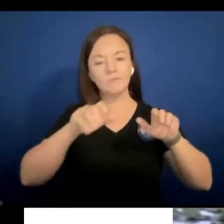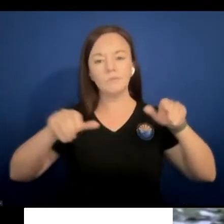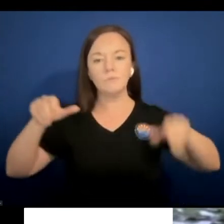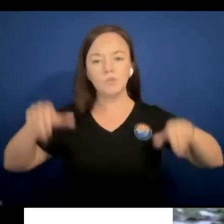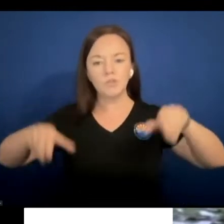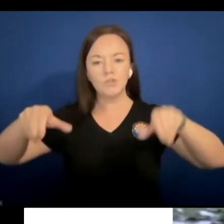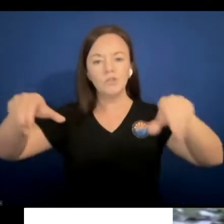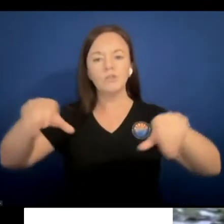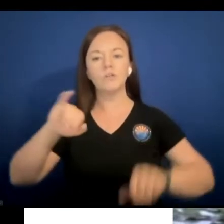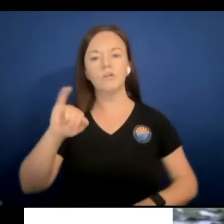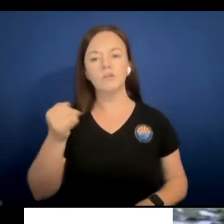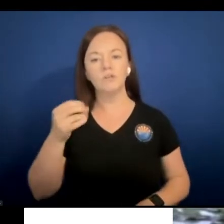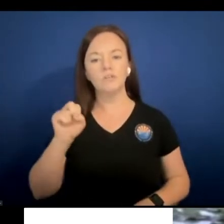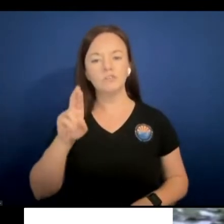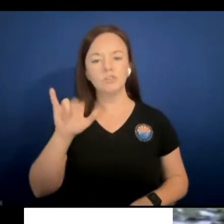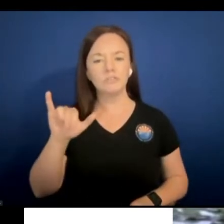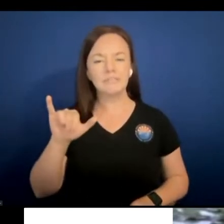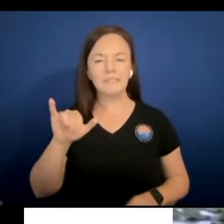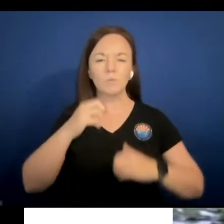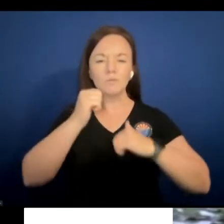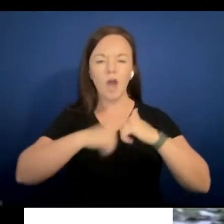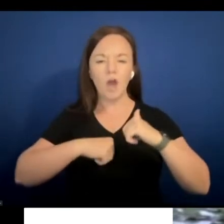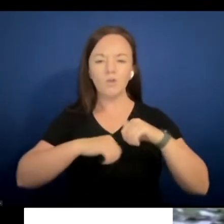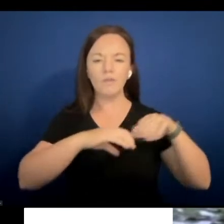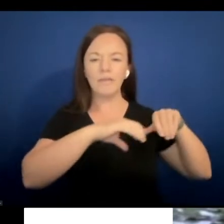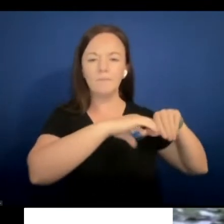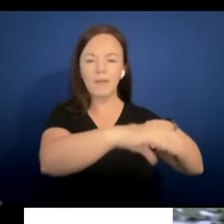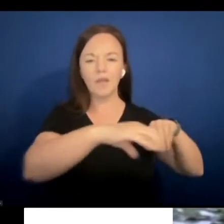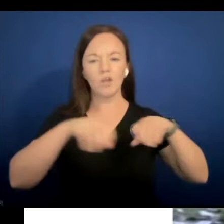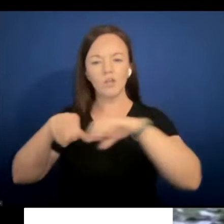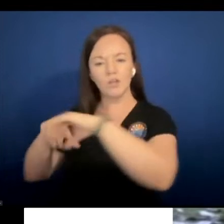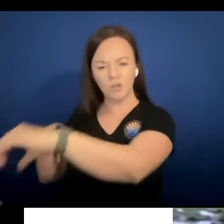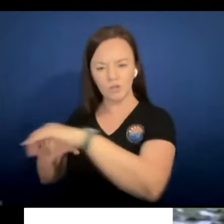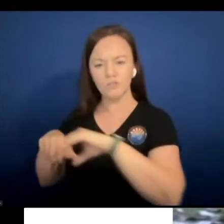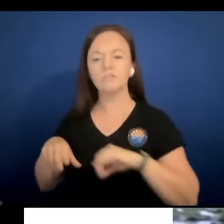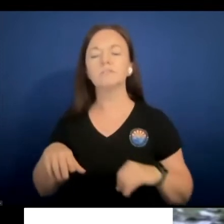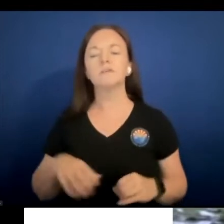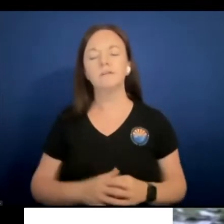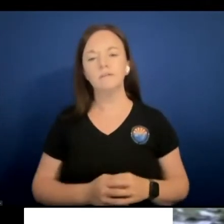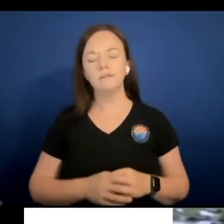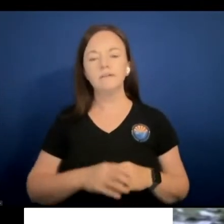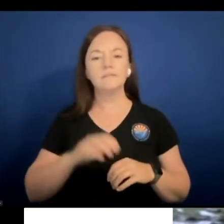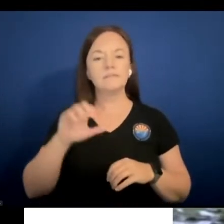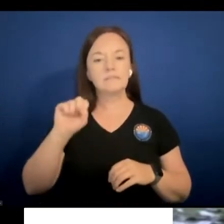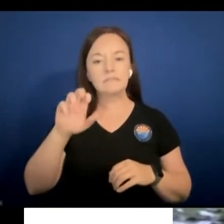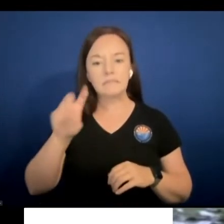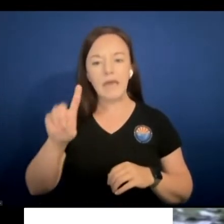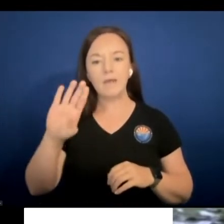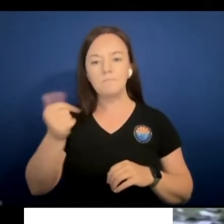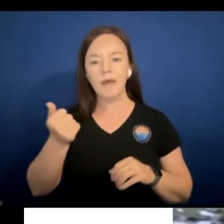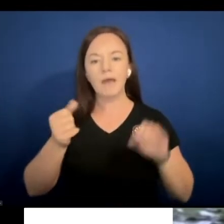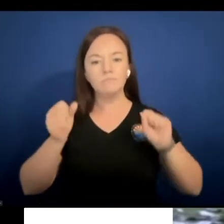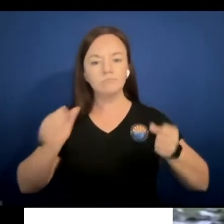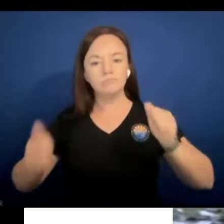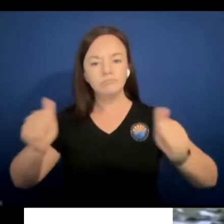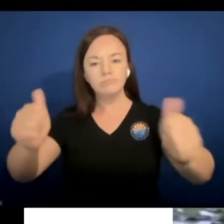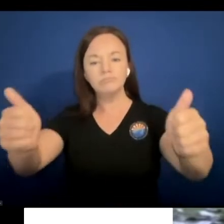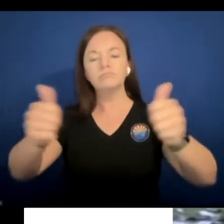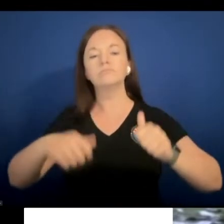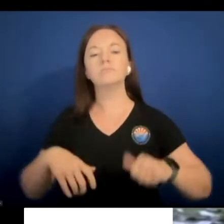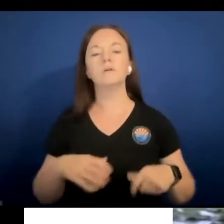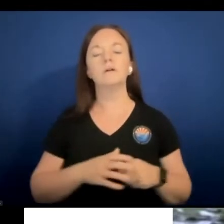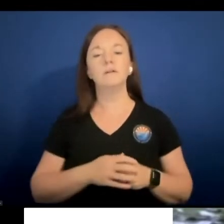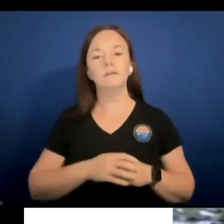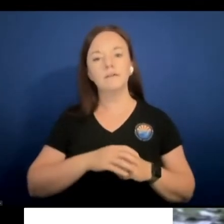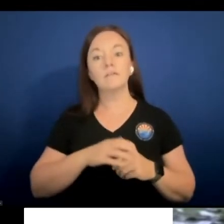install sandbags, move stuff out of the floodplain, pack up valuables from their